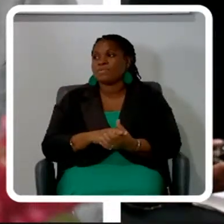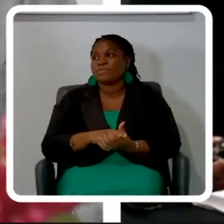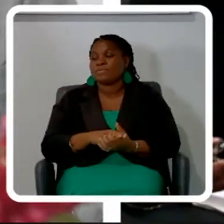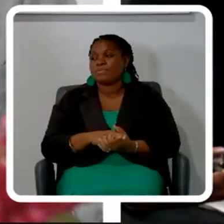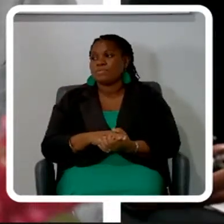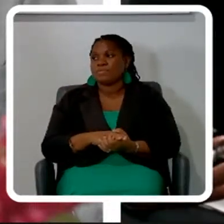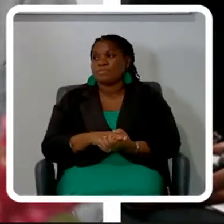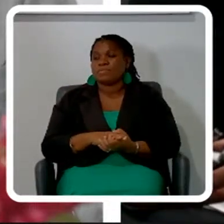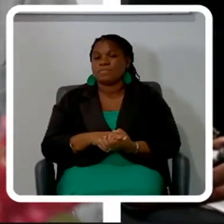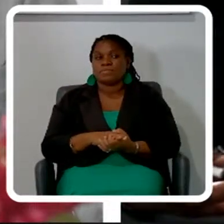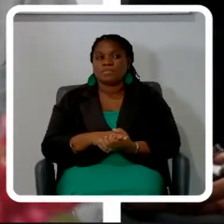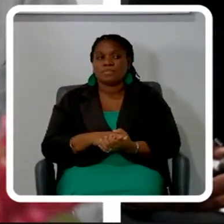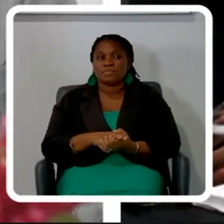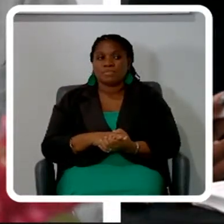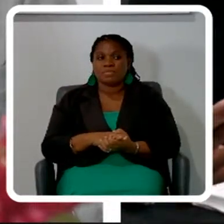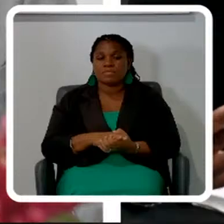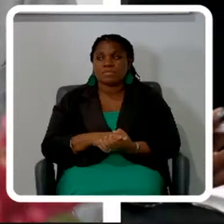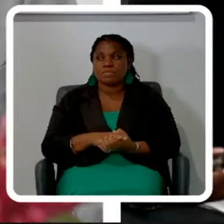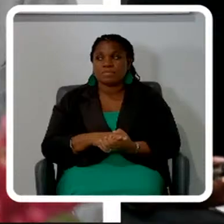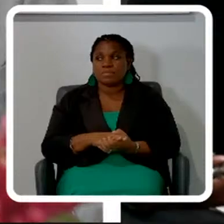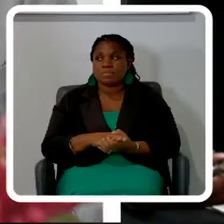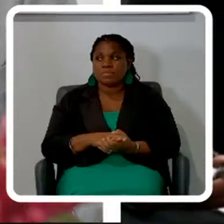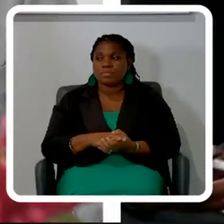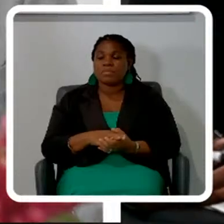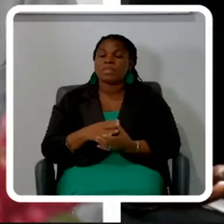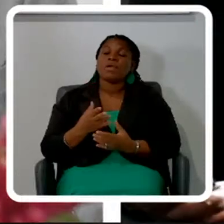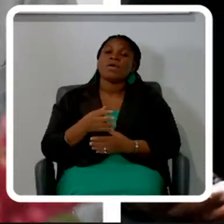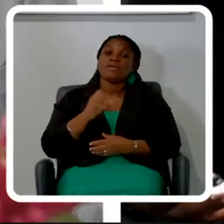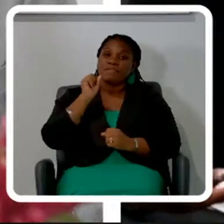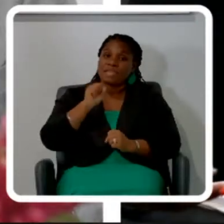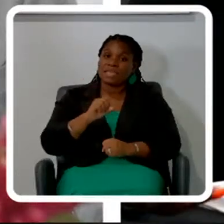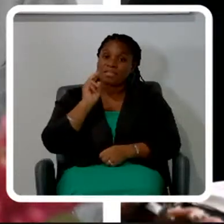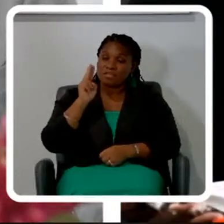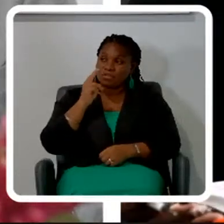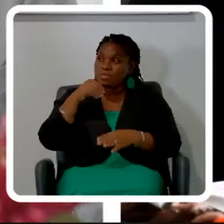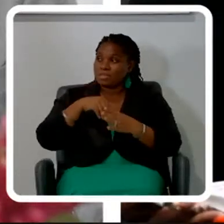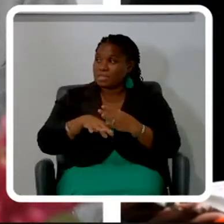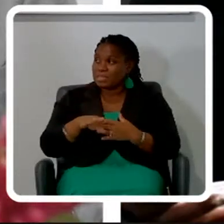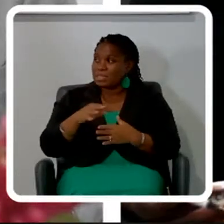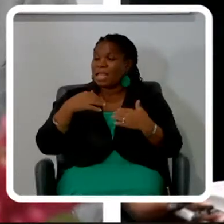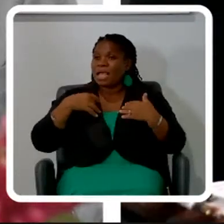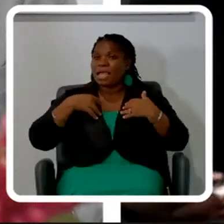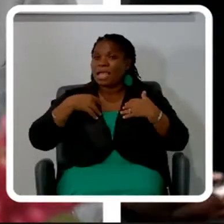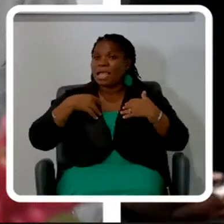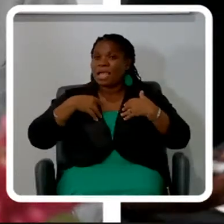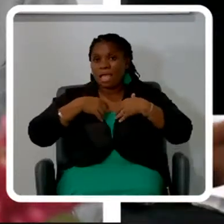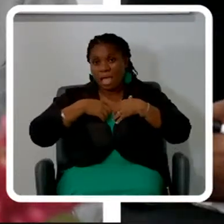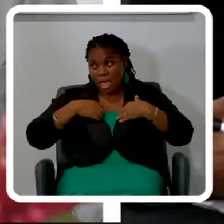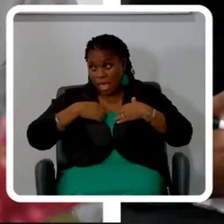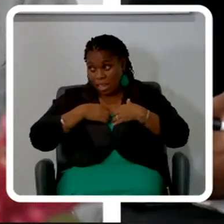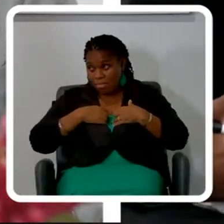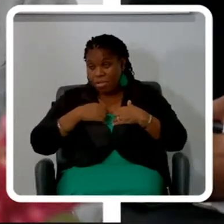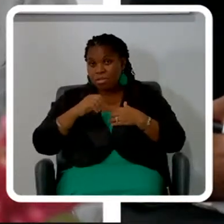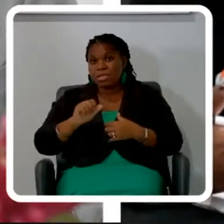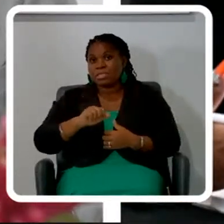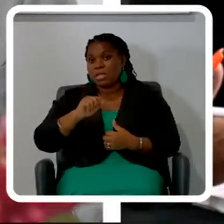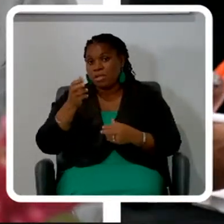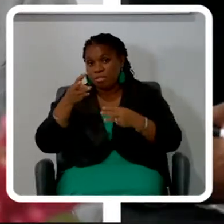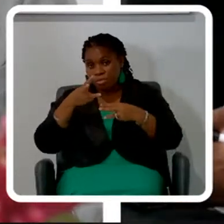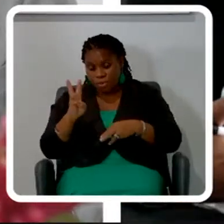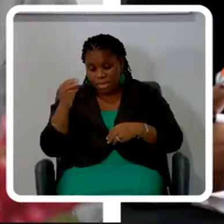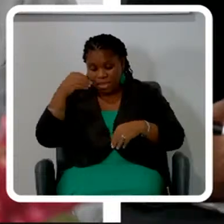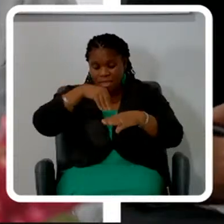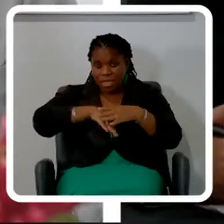also be looking at antibiotic use in livestock, which is another way that it enters our